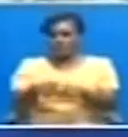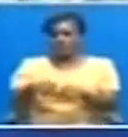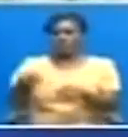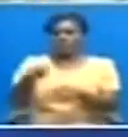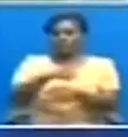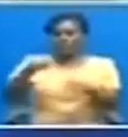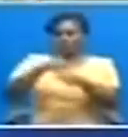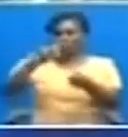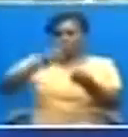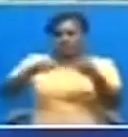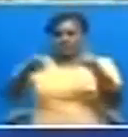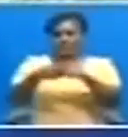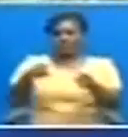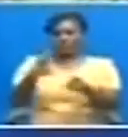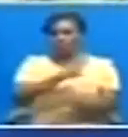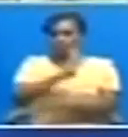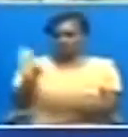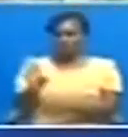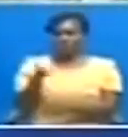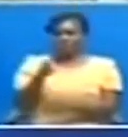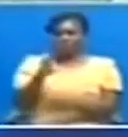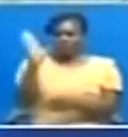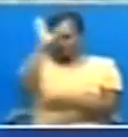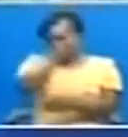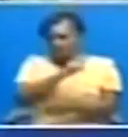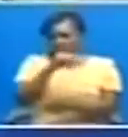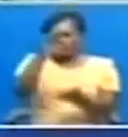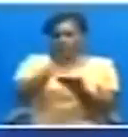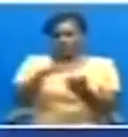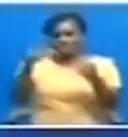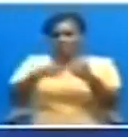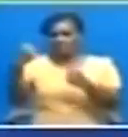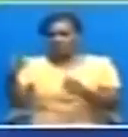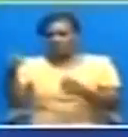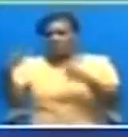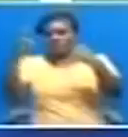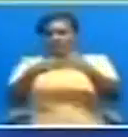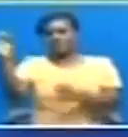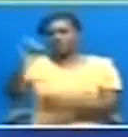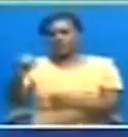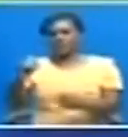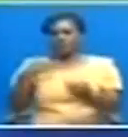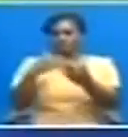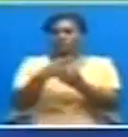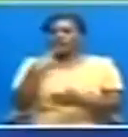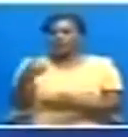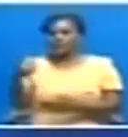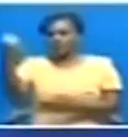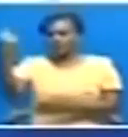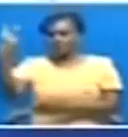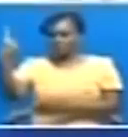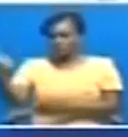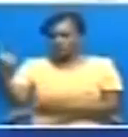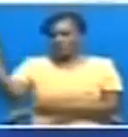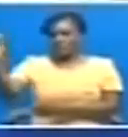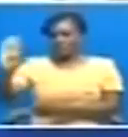National Bureau of Statistics, the current account deficit also deteriorated by 61.8% to 151.2 billion